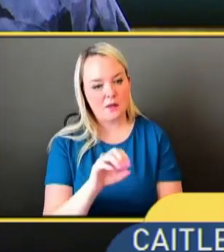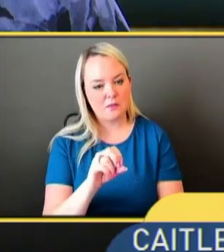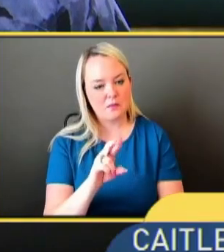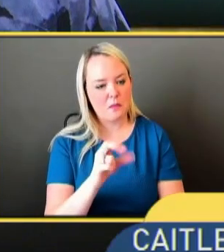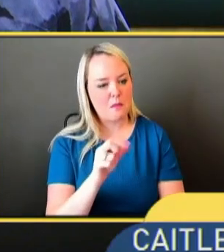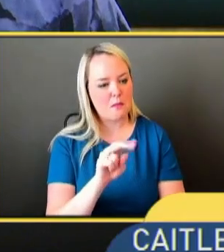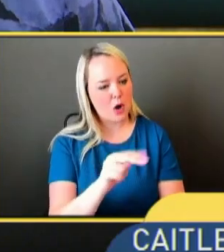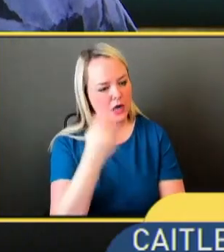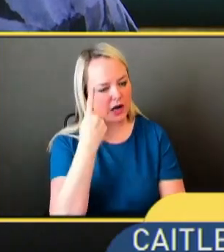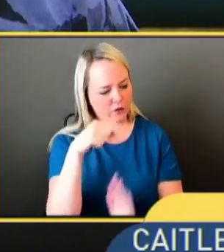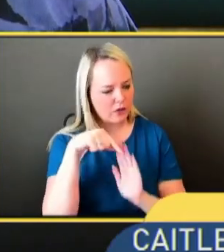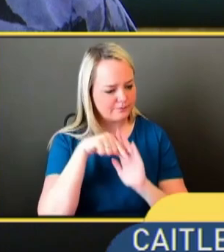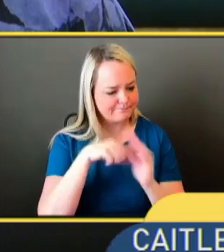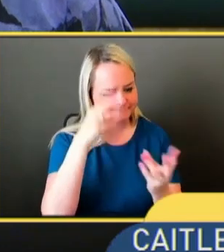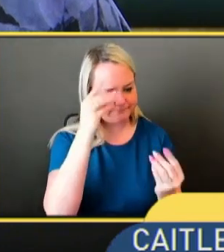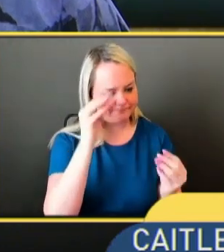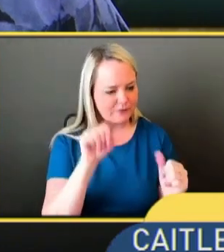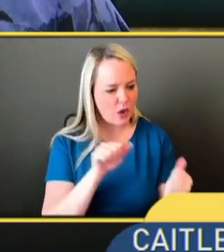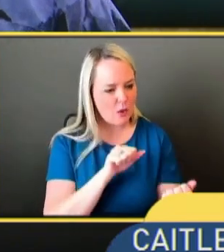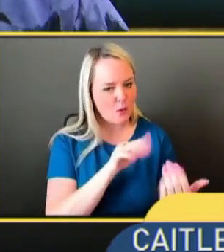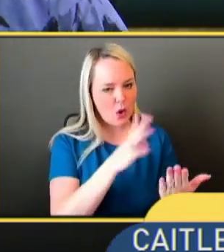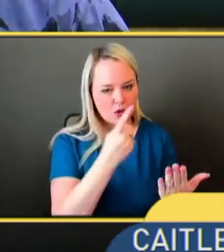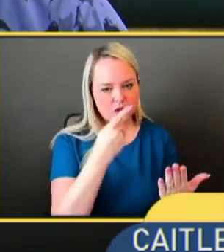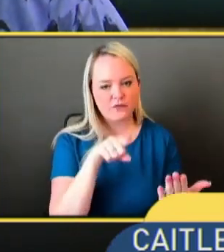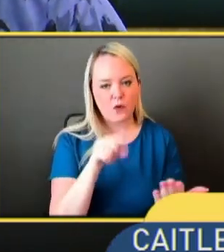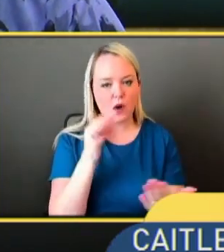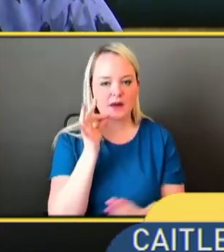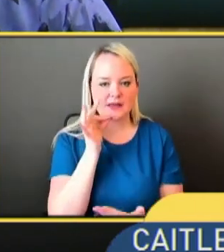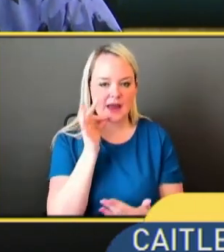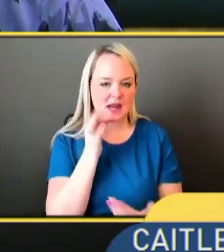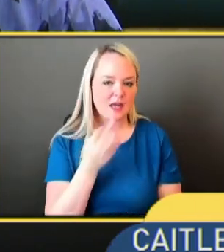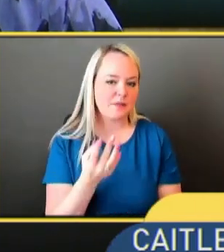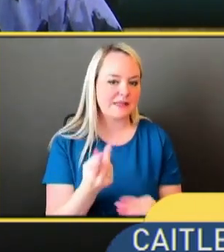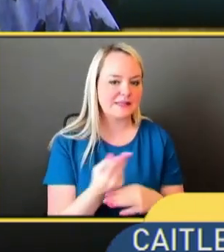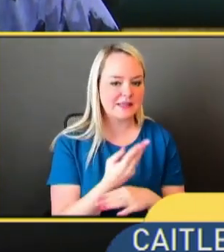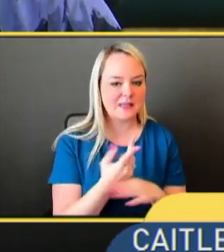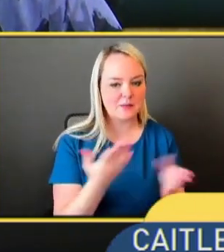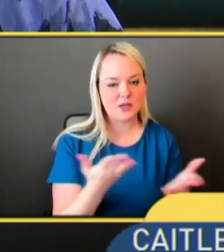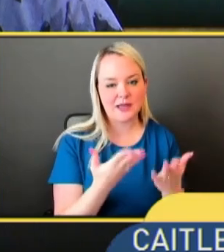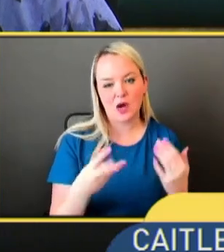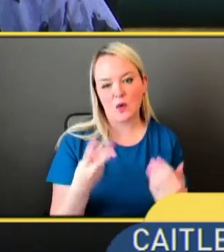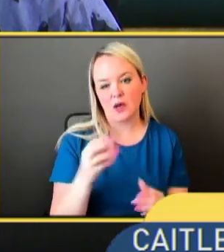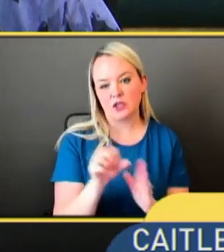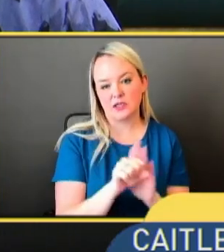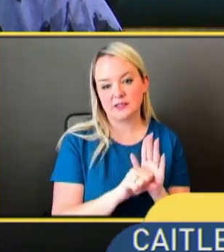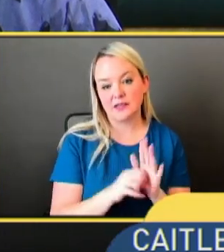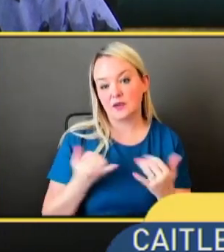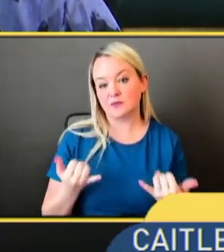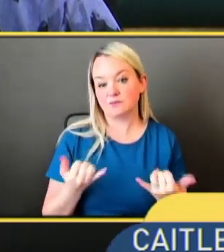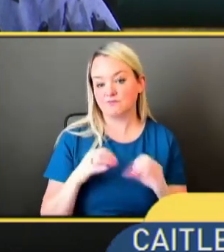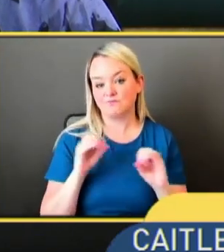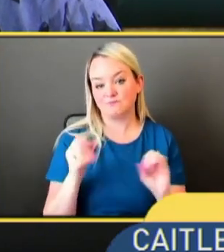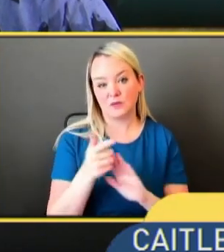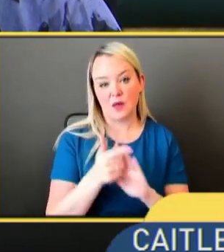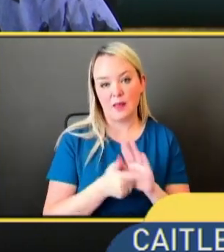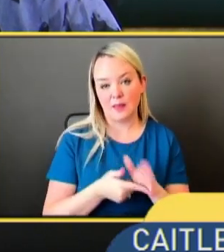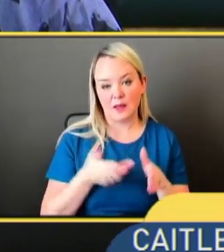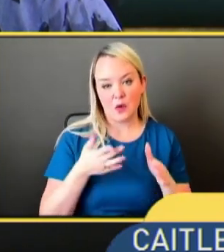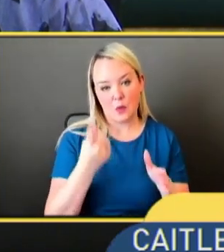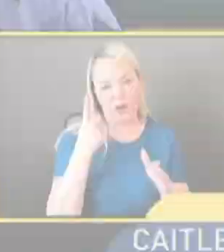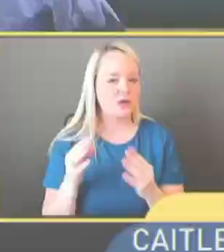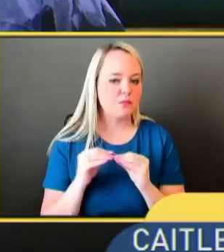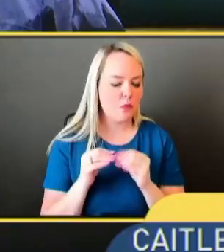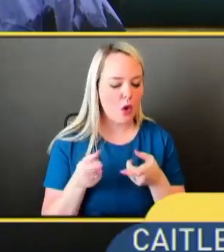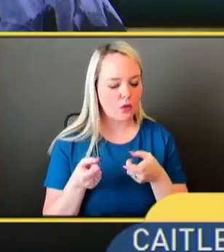use. Caitlin Ryan of the Cannabis Alliance. Currently, there is no legal way to consume cannabis in Washington state unless you own your own